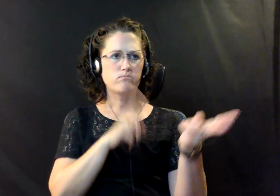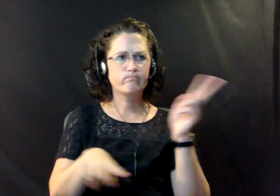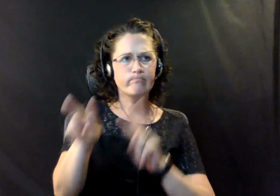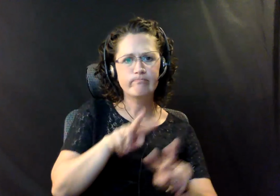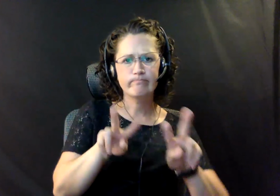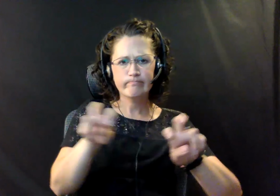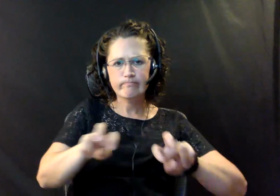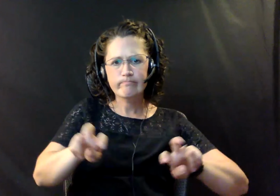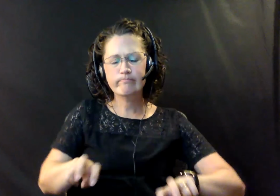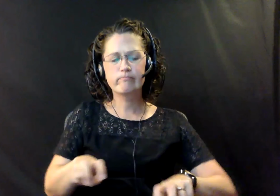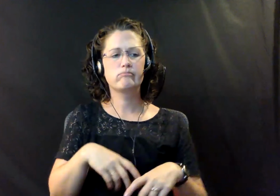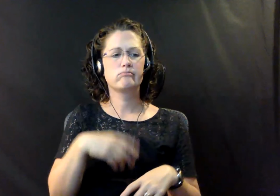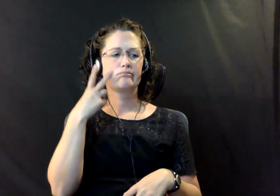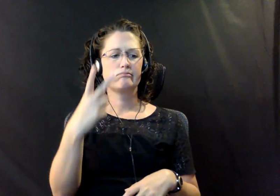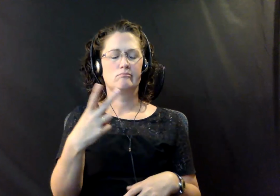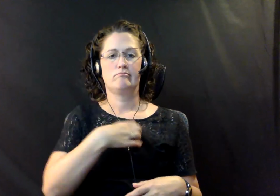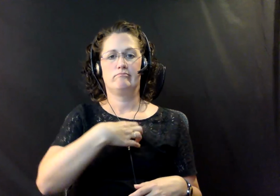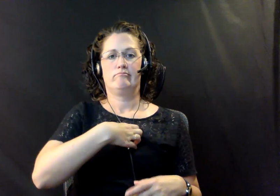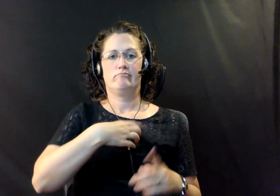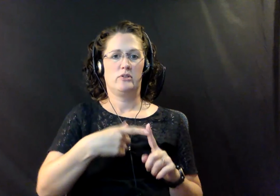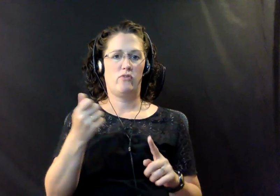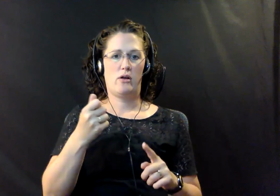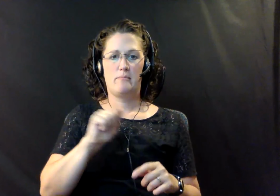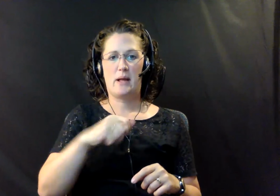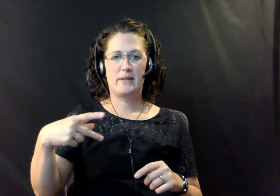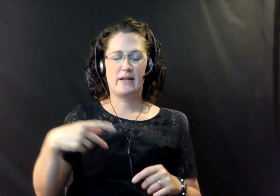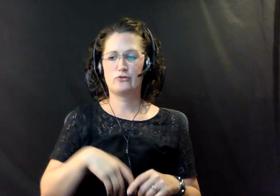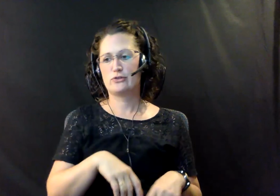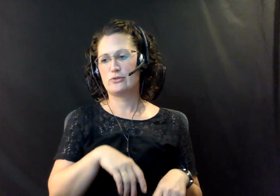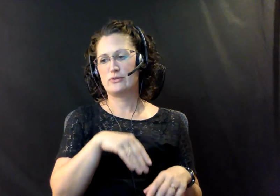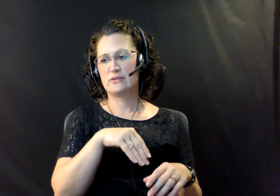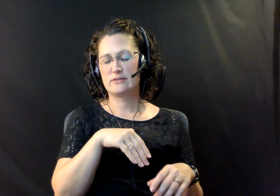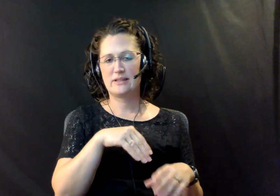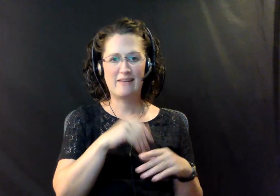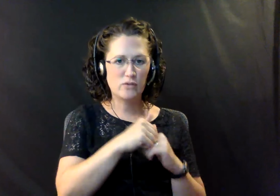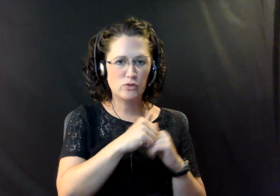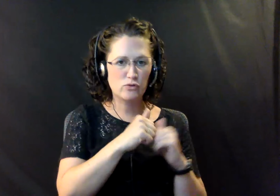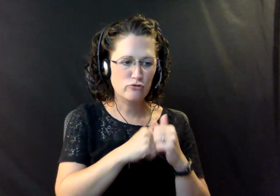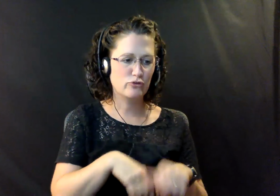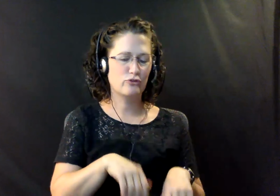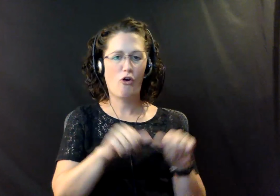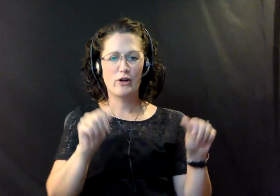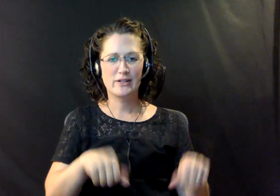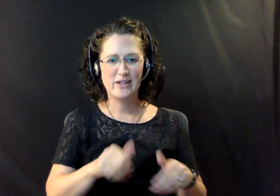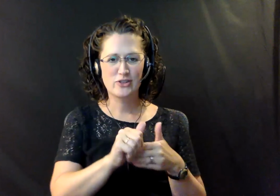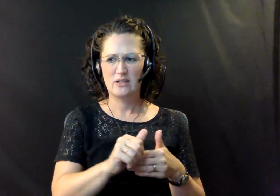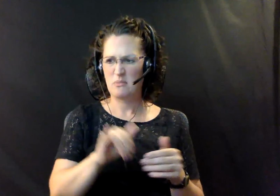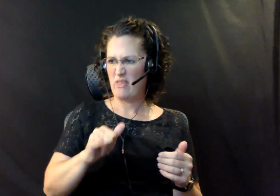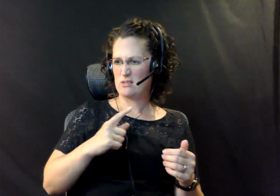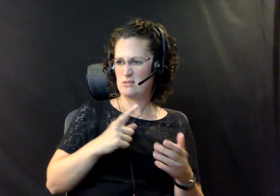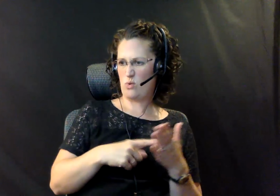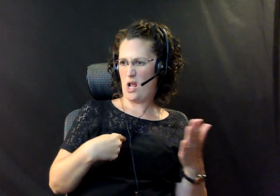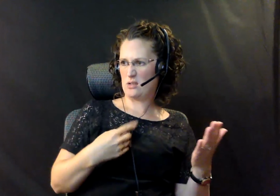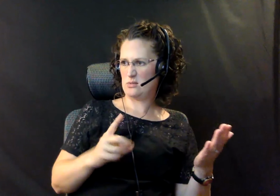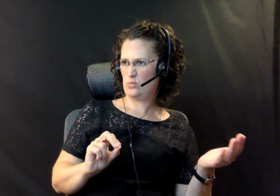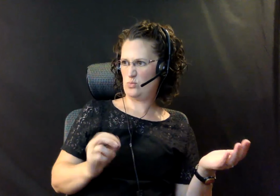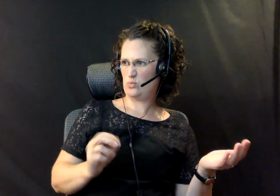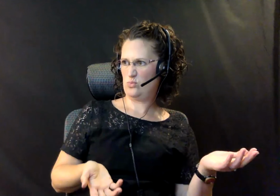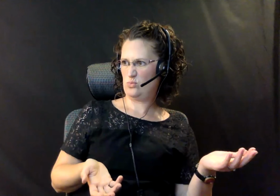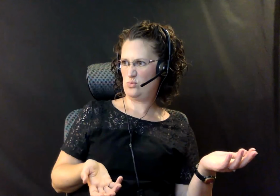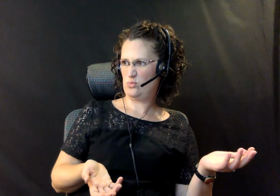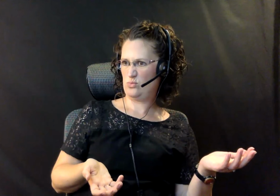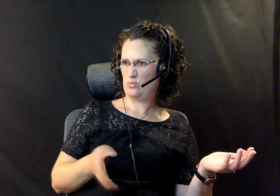applications development leads, from infrastructure leads, architecture, that that's what I do. And the reality